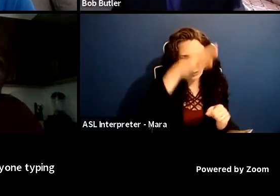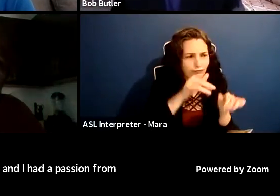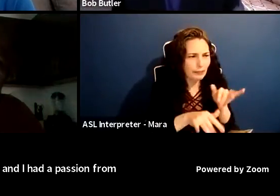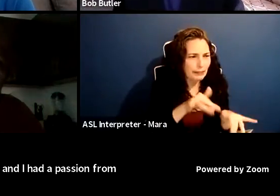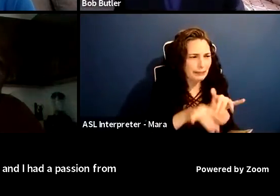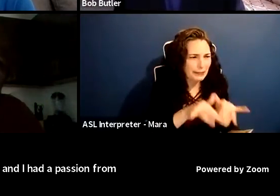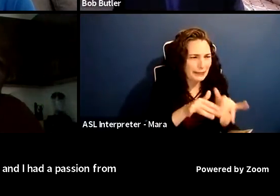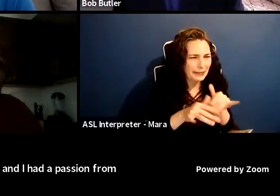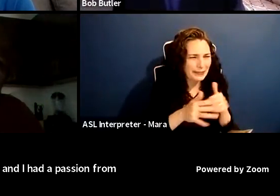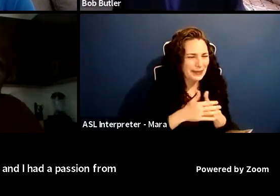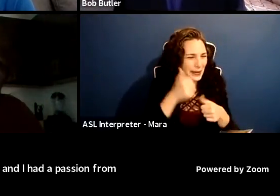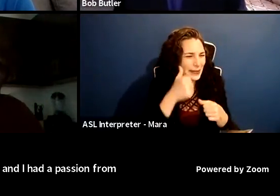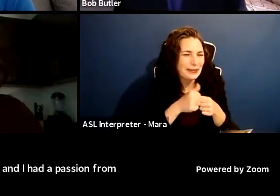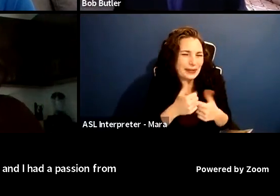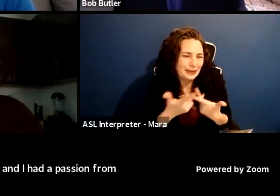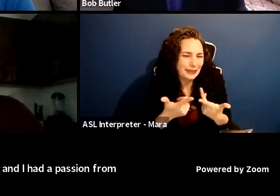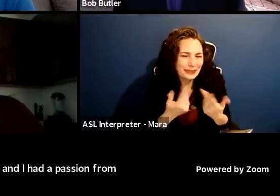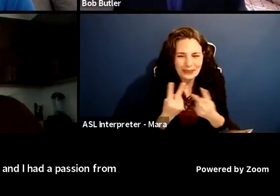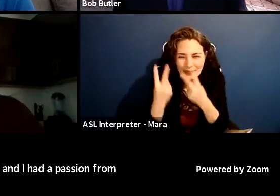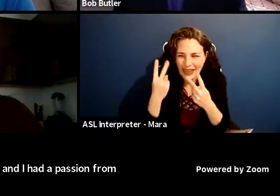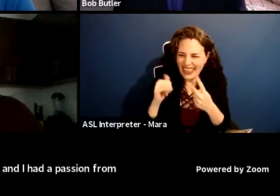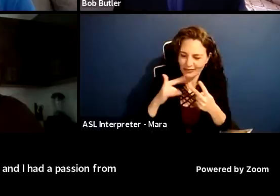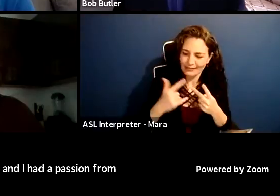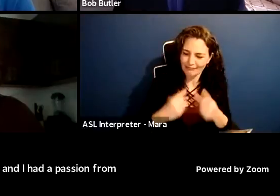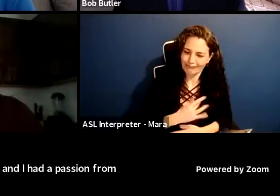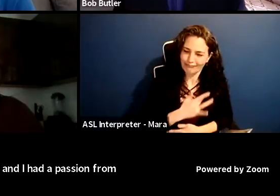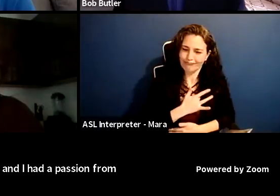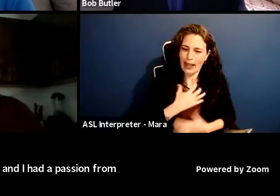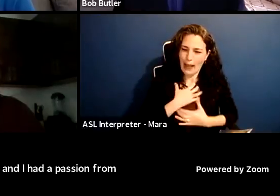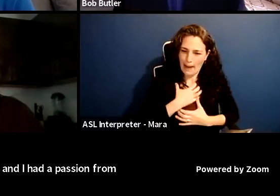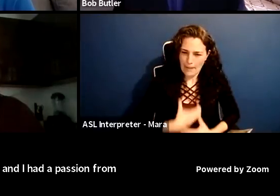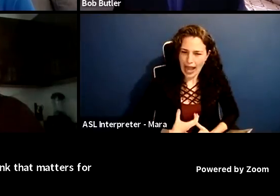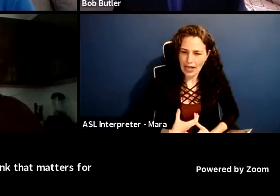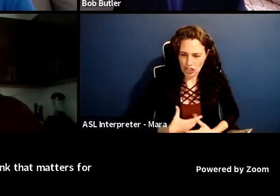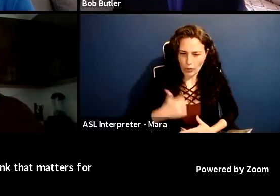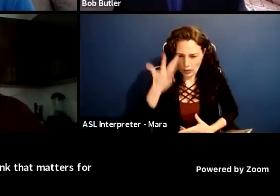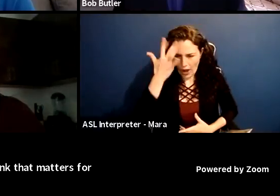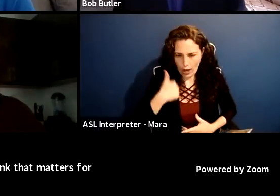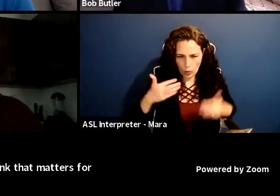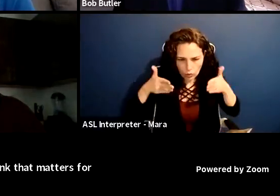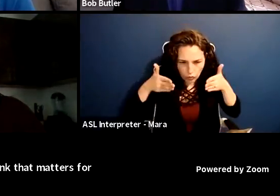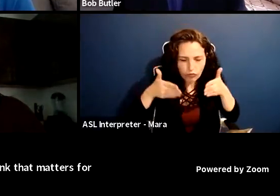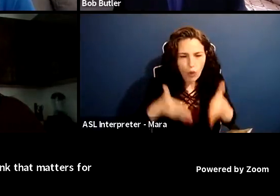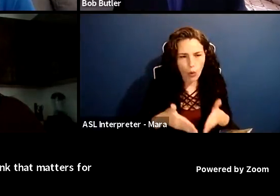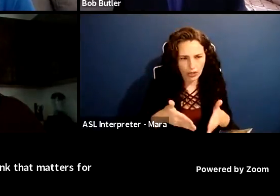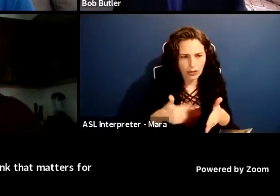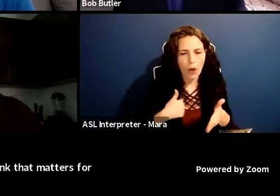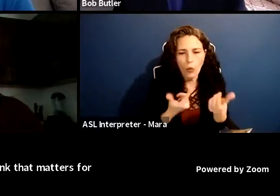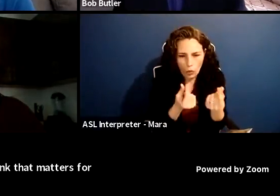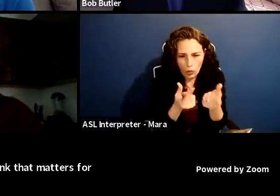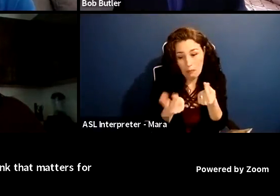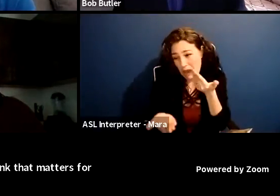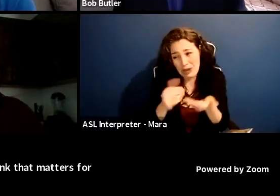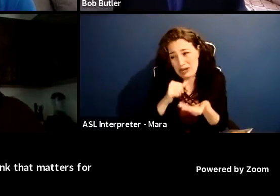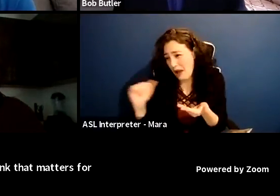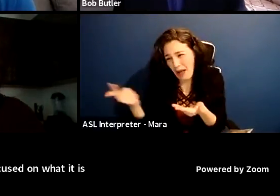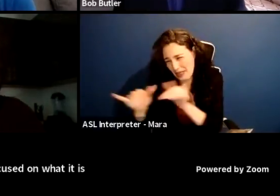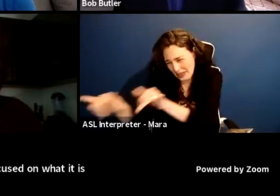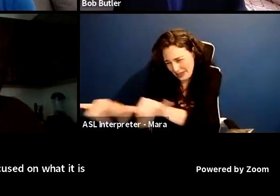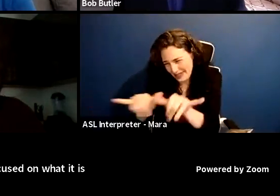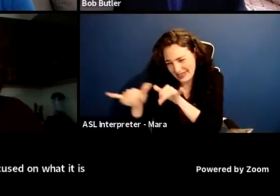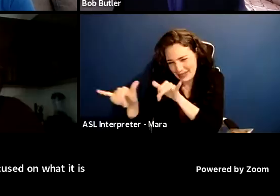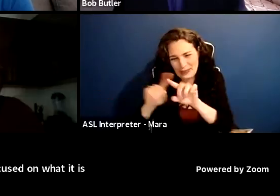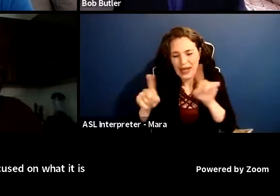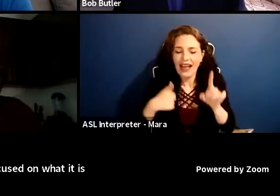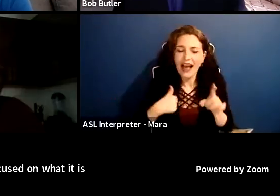think that I don't think that matters for everyone, but for me, I was pretty focused on what it is I wanted to do. So I did